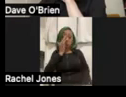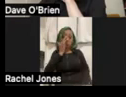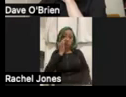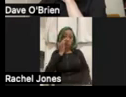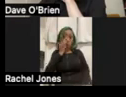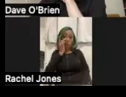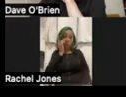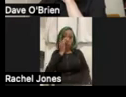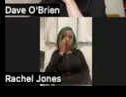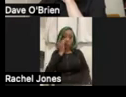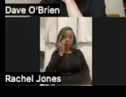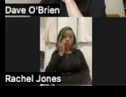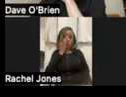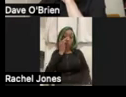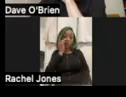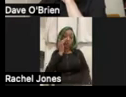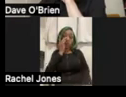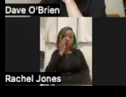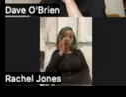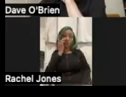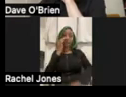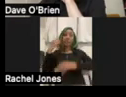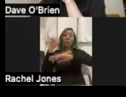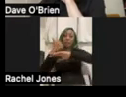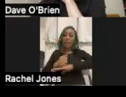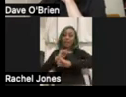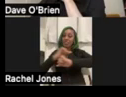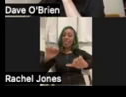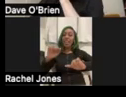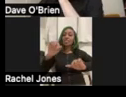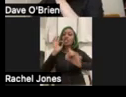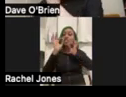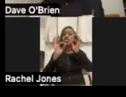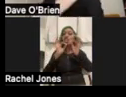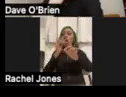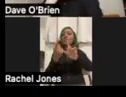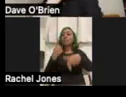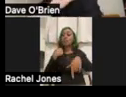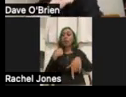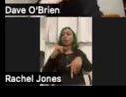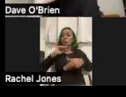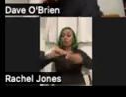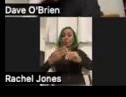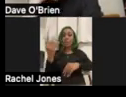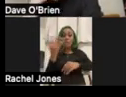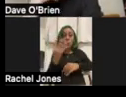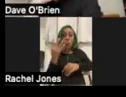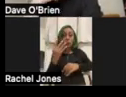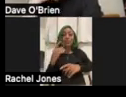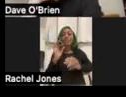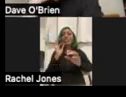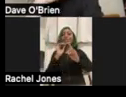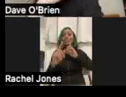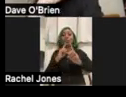Based on those survey responses, we conducted 14 interviews,